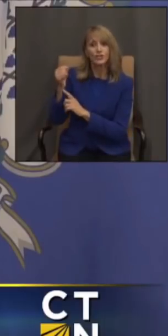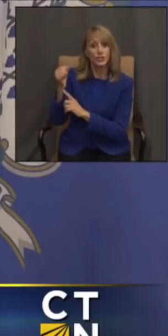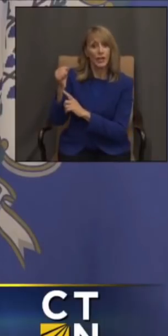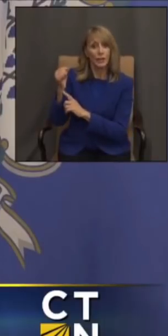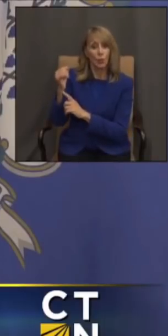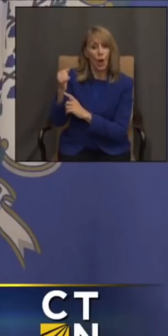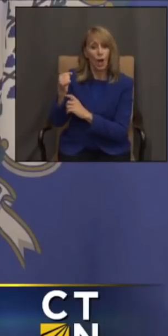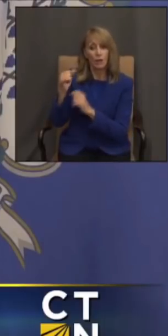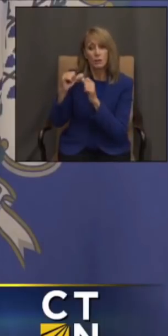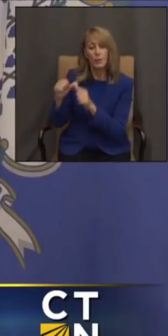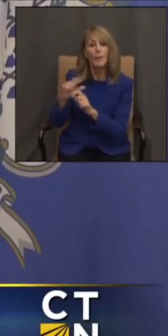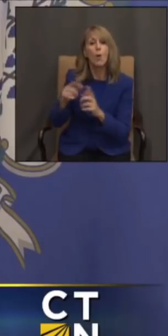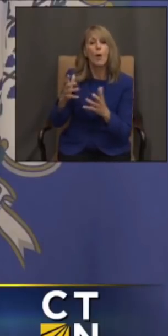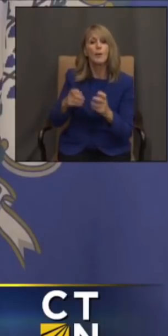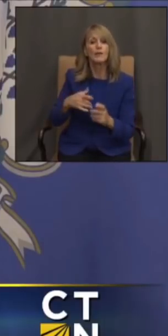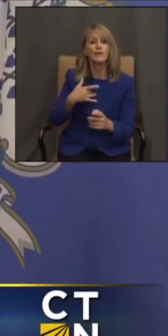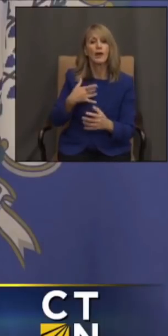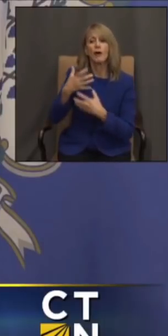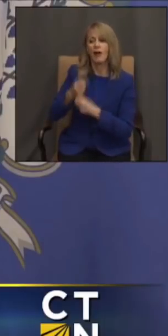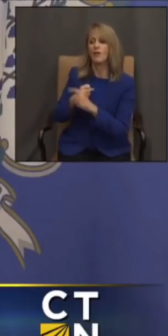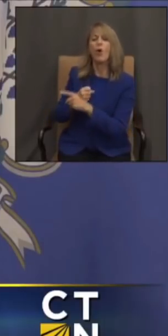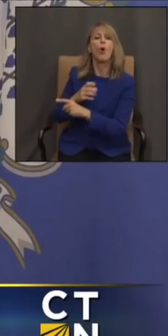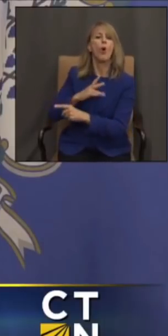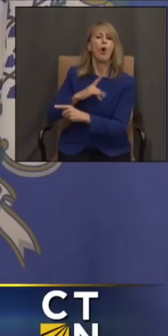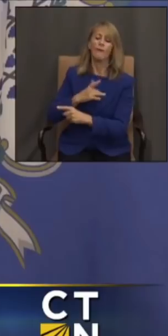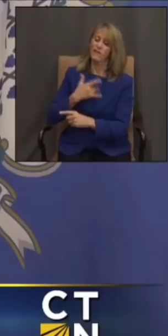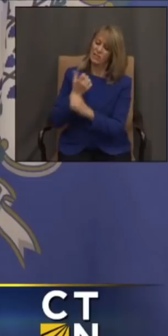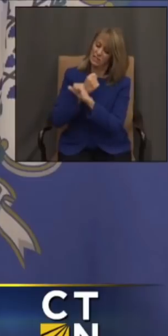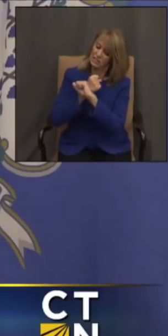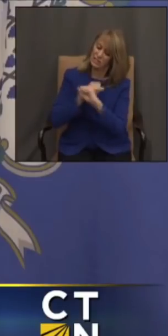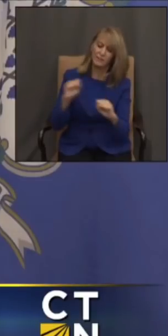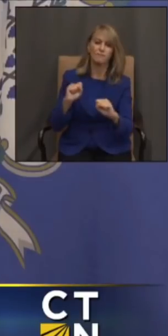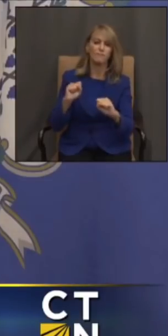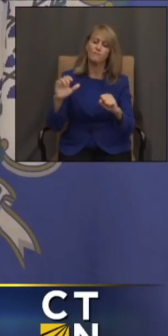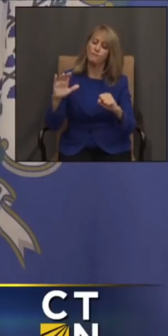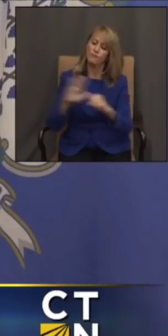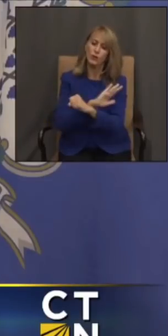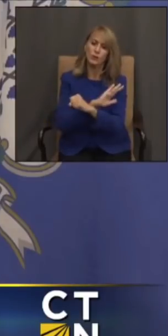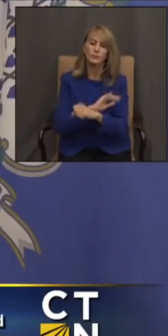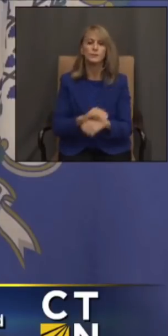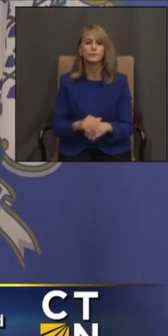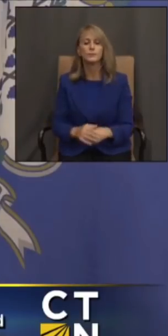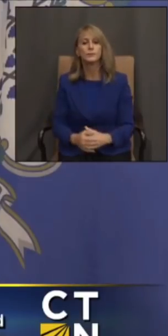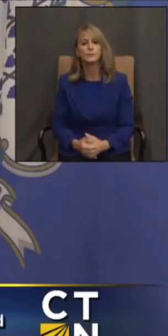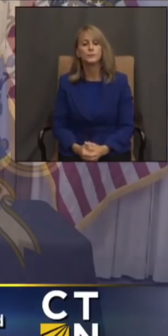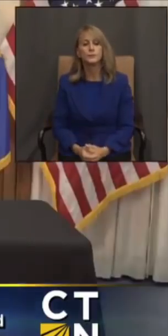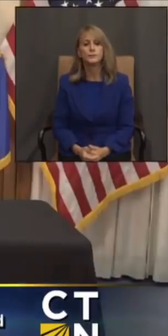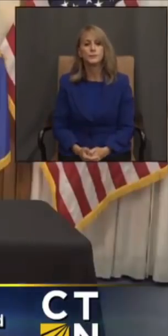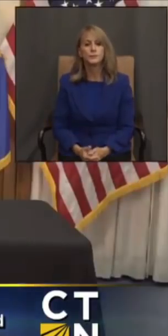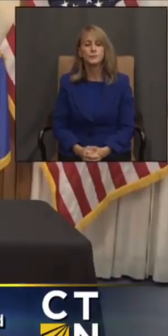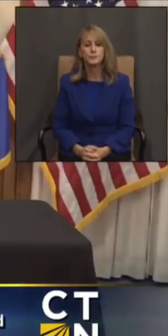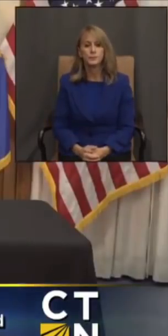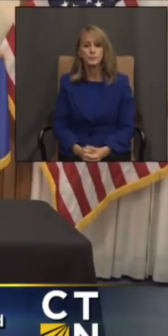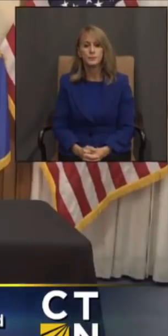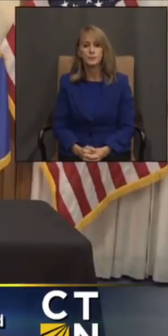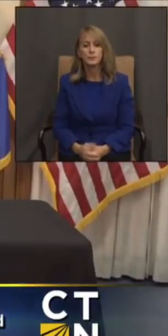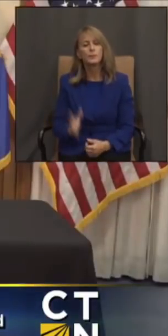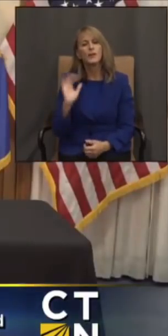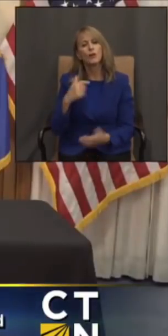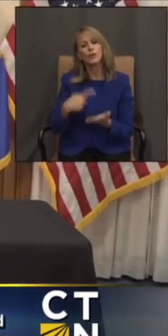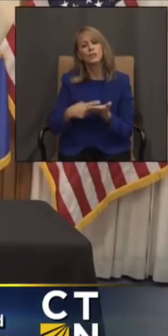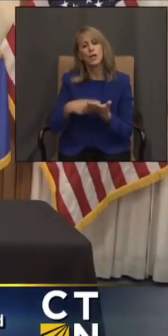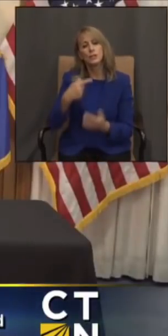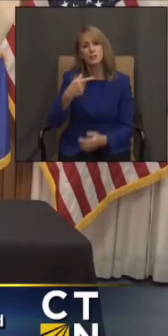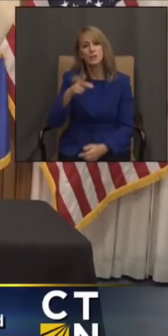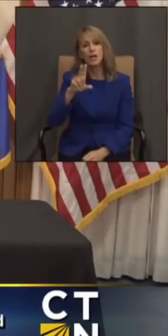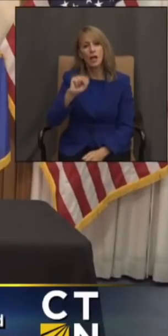everybody has total confidence that these vaccines are safe and effective. I want to ask about gun violence in the